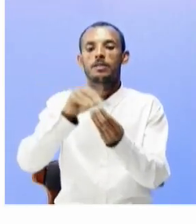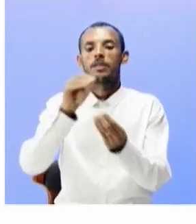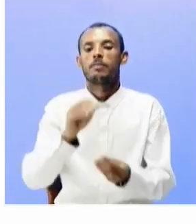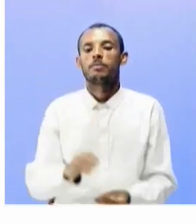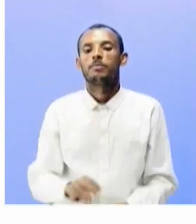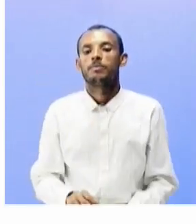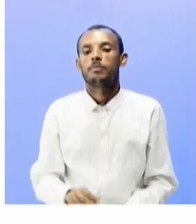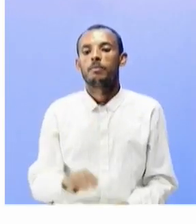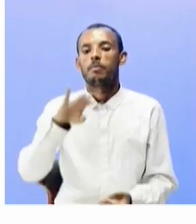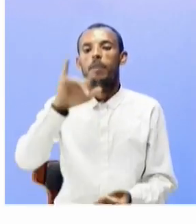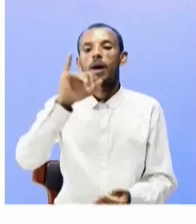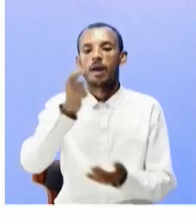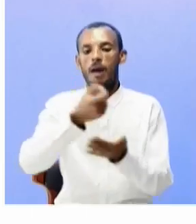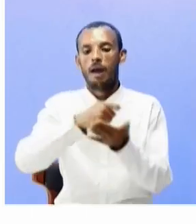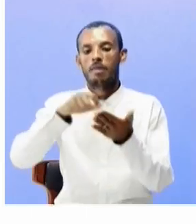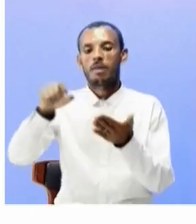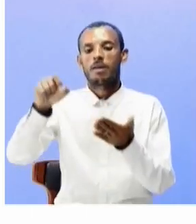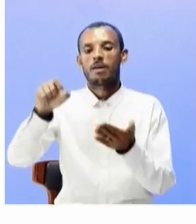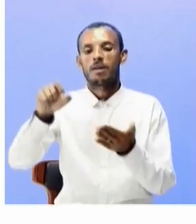writing